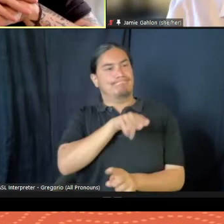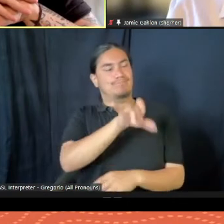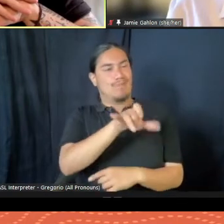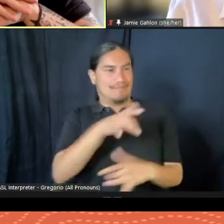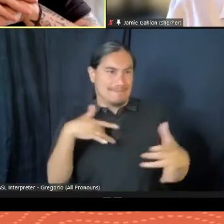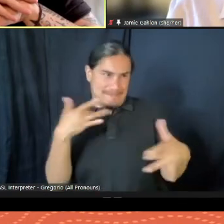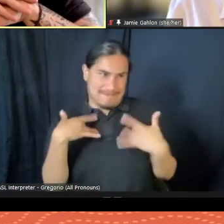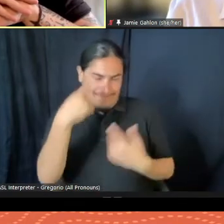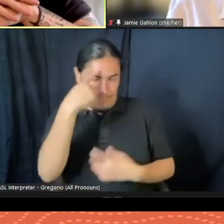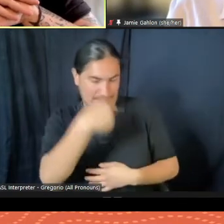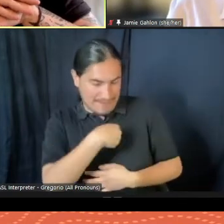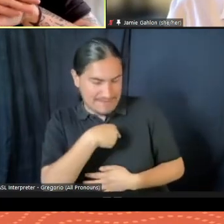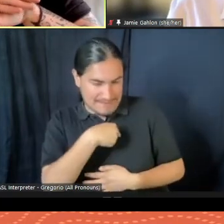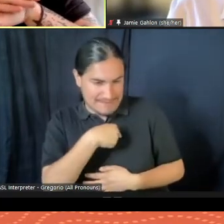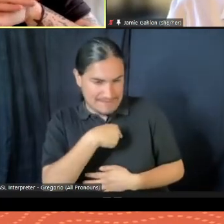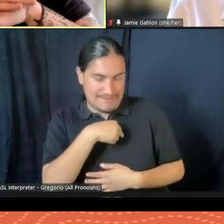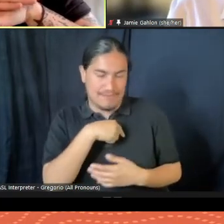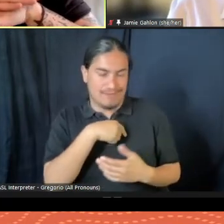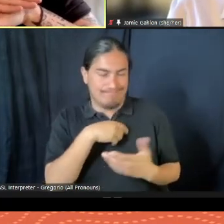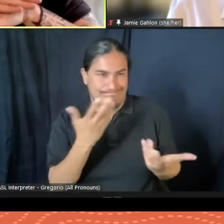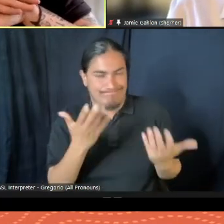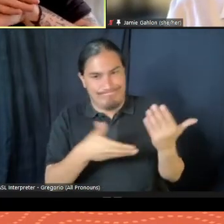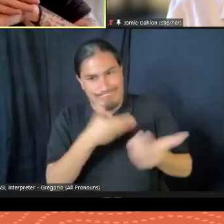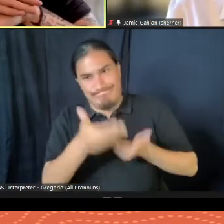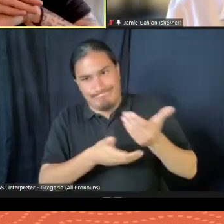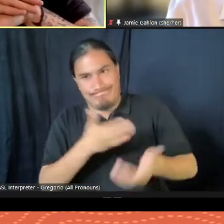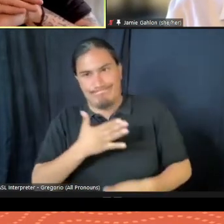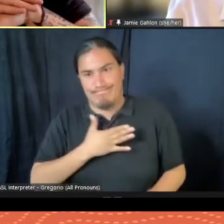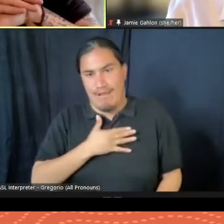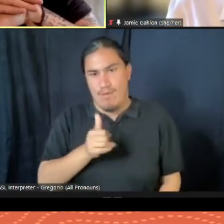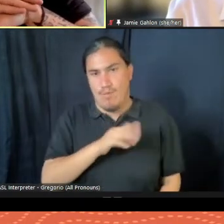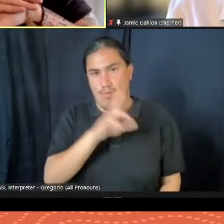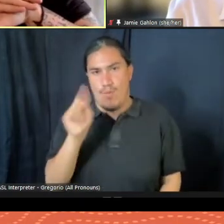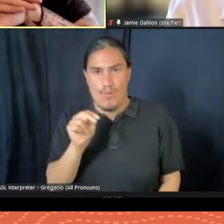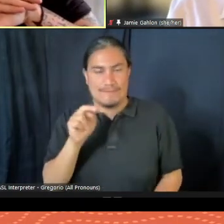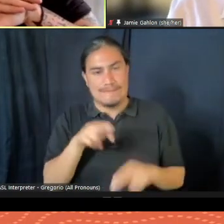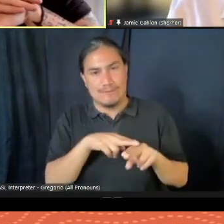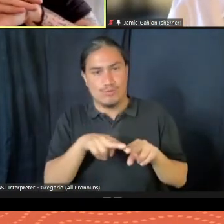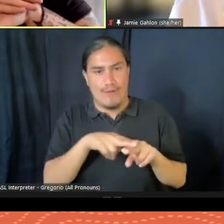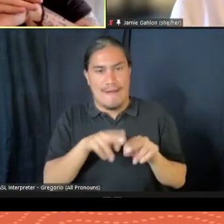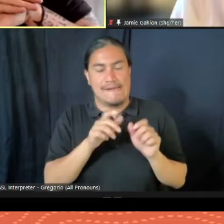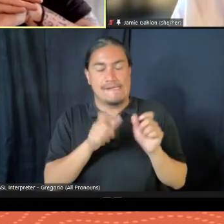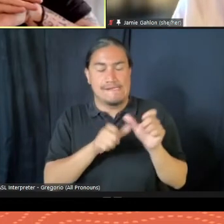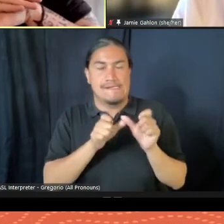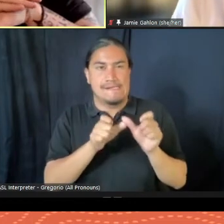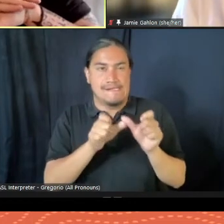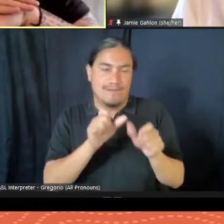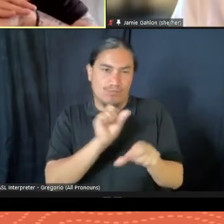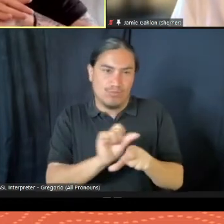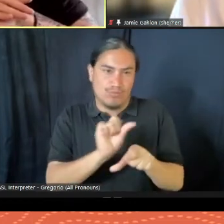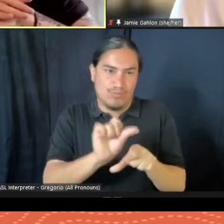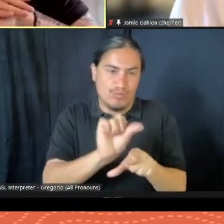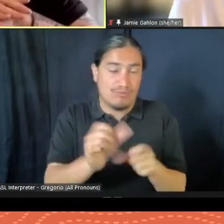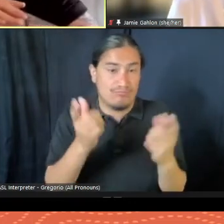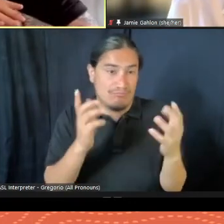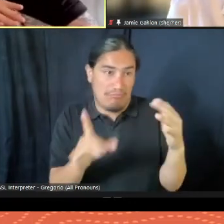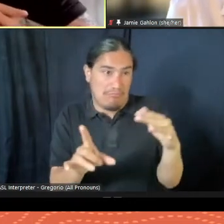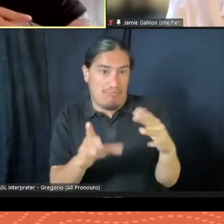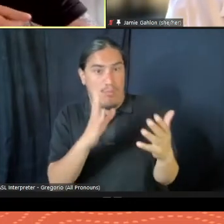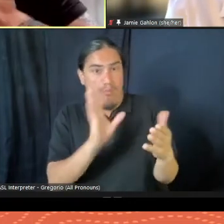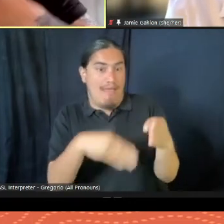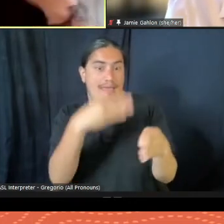exciting for me, just chugging along my own little train, little book train. I don't know what will come of that, but you